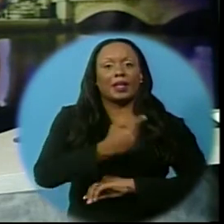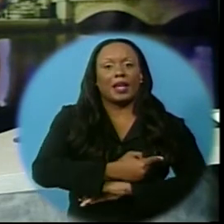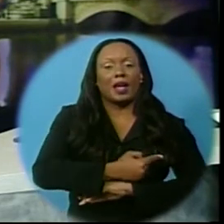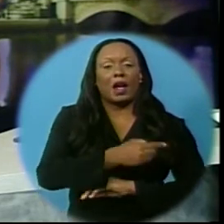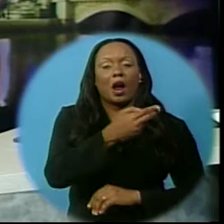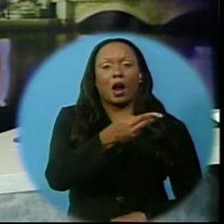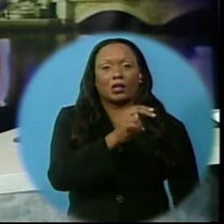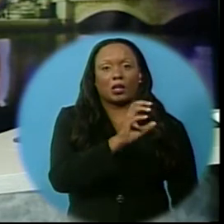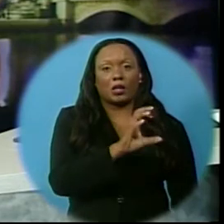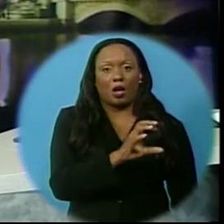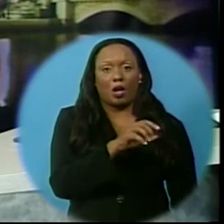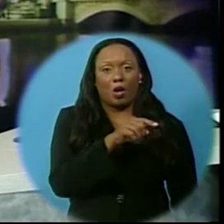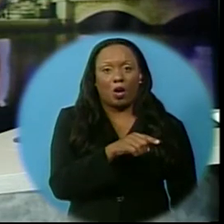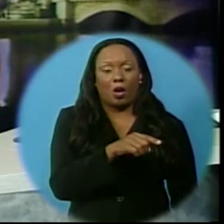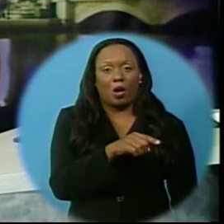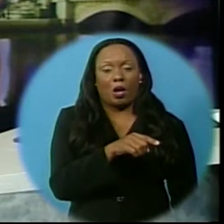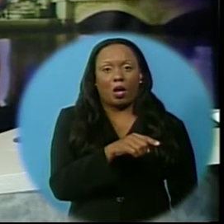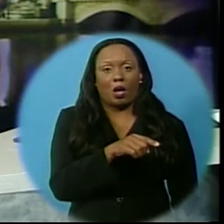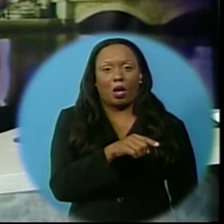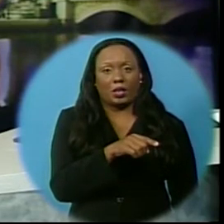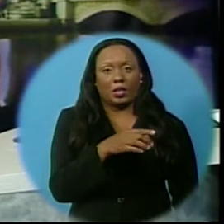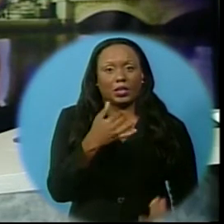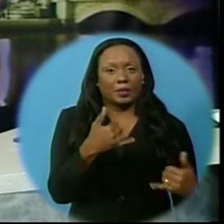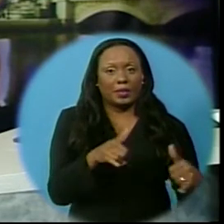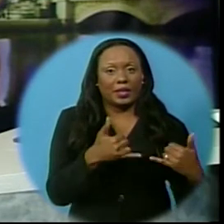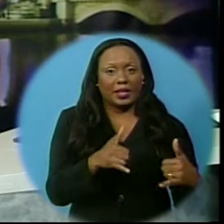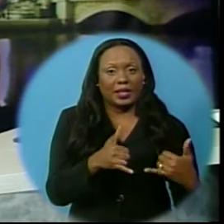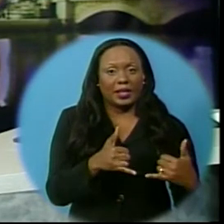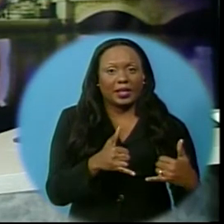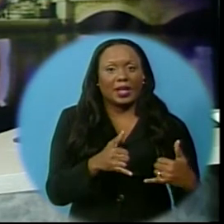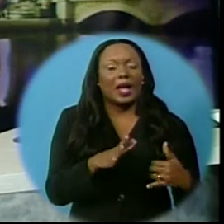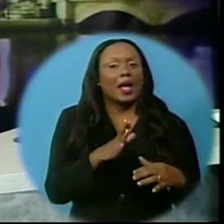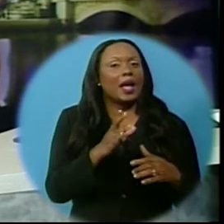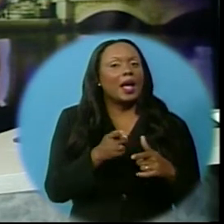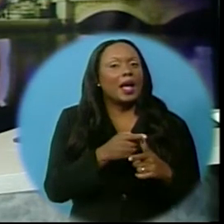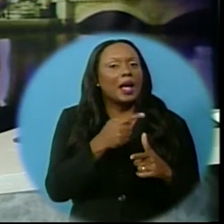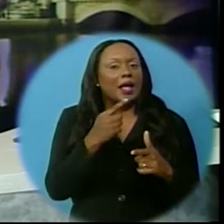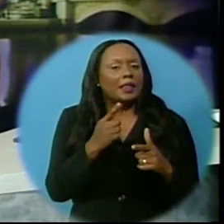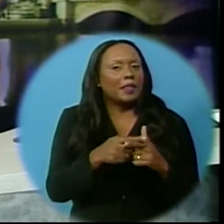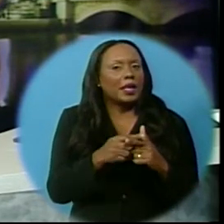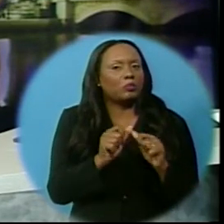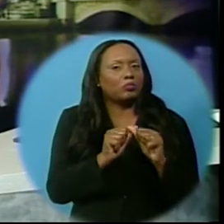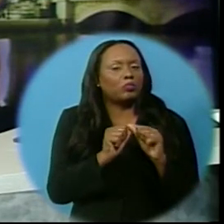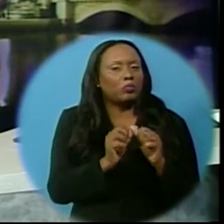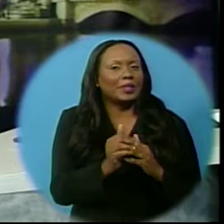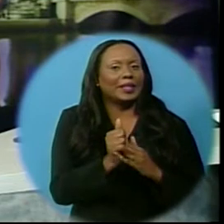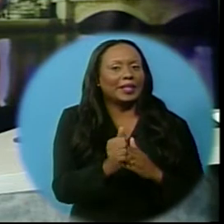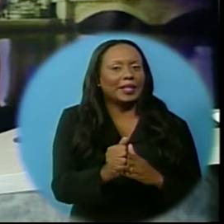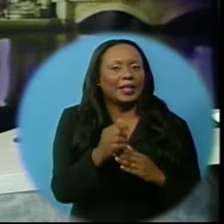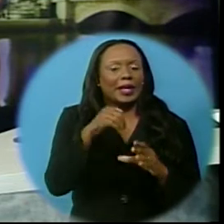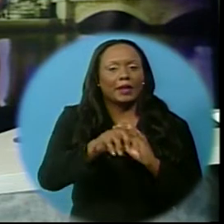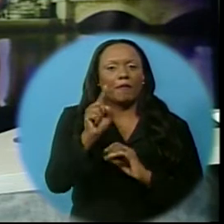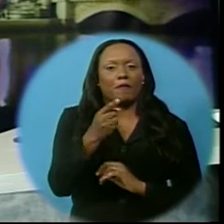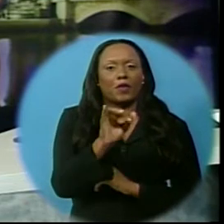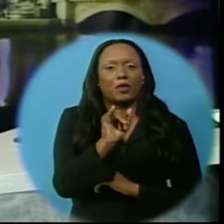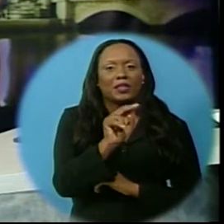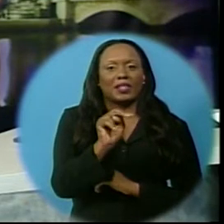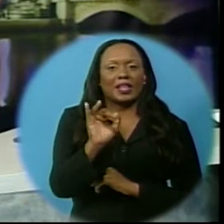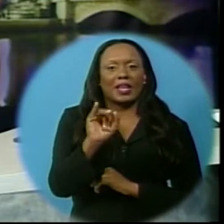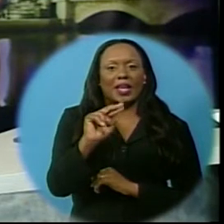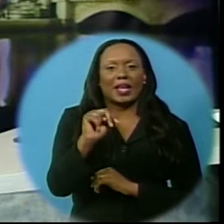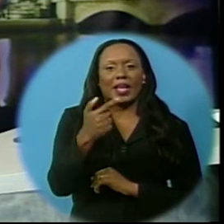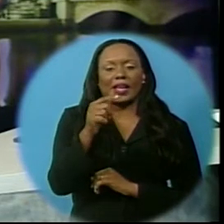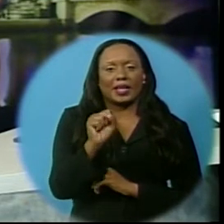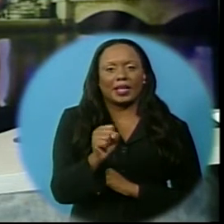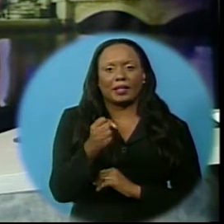the home team dismissed the visitors for a mere 44 before piling on the first innings lead. CBC's Sean Green picks up the innings in